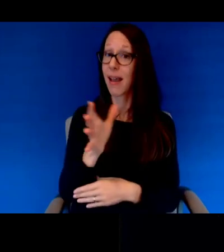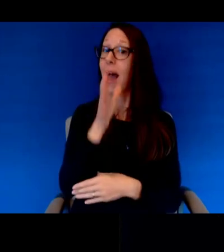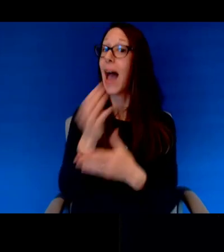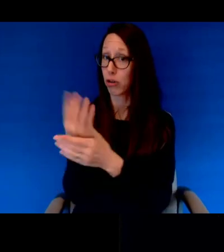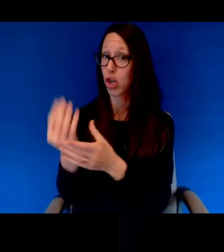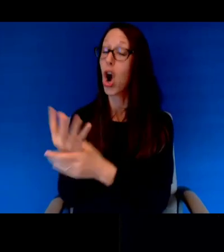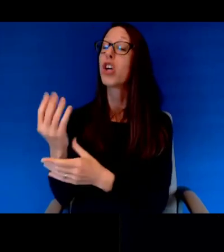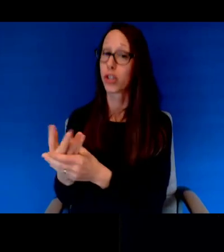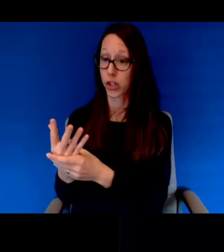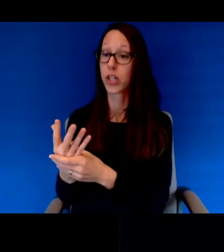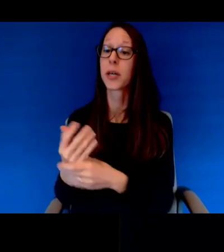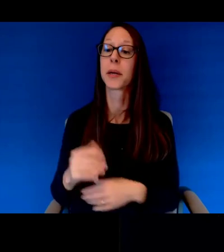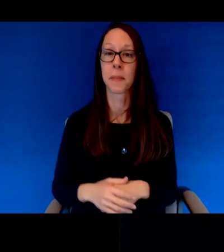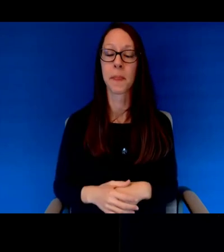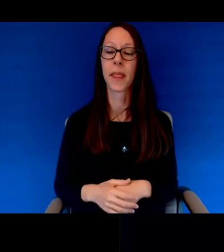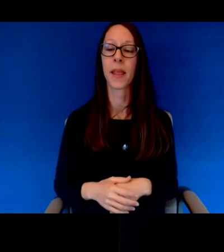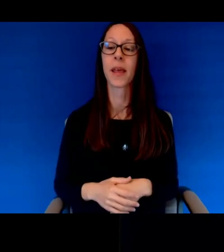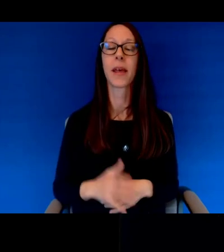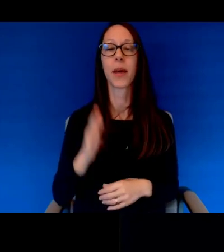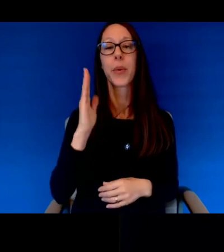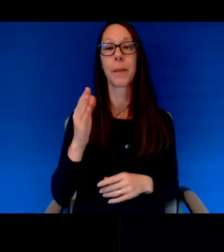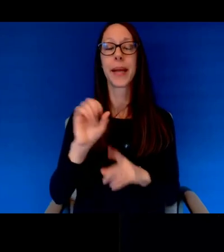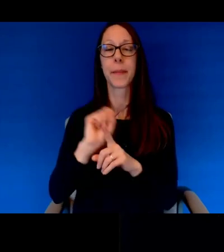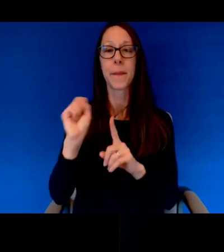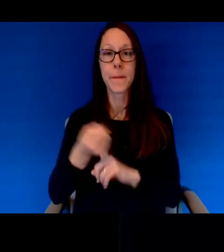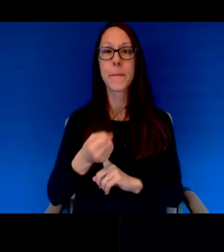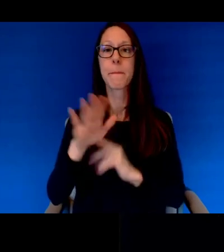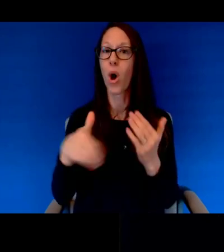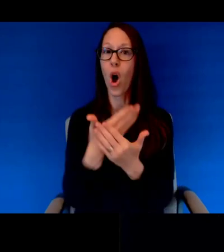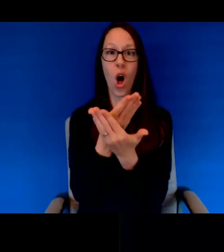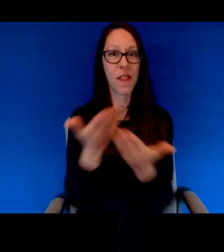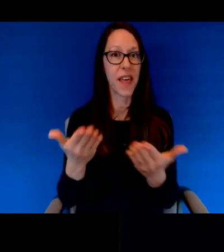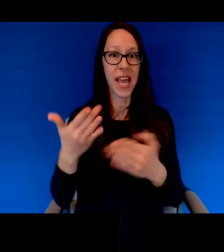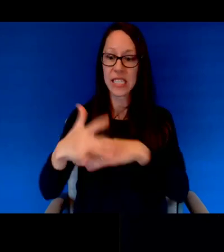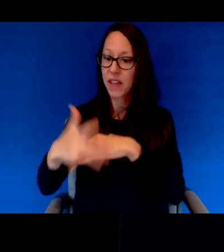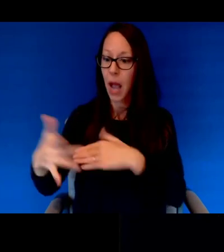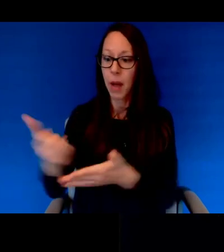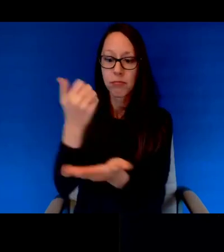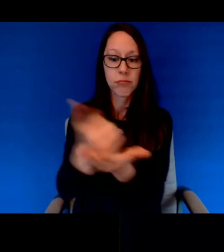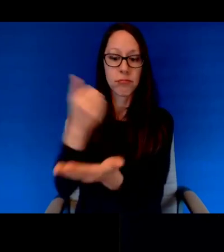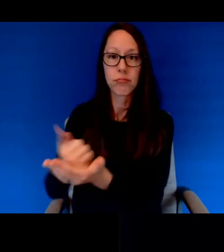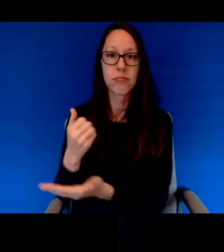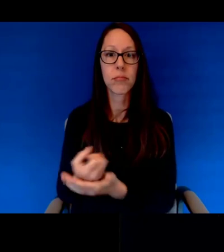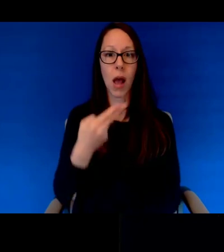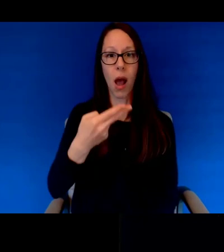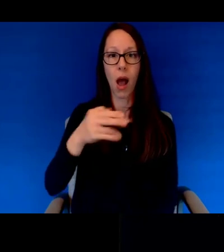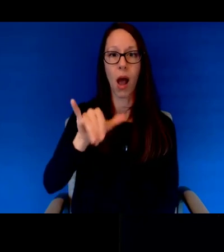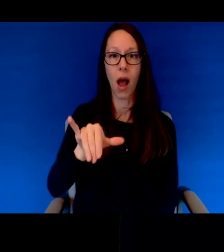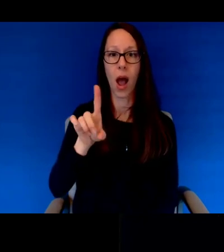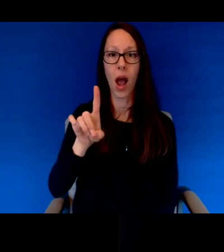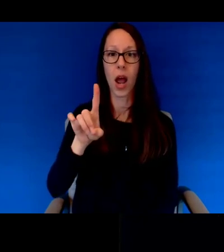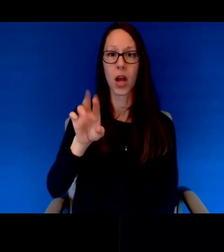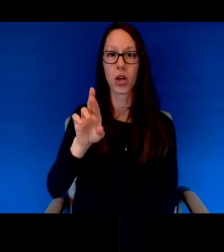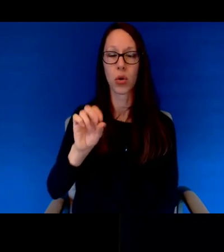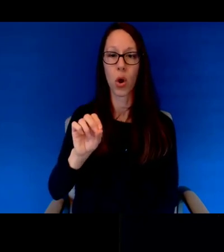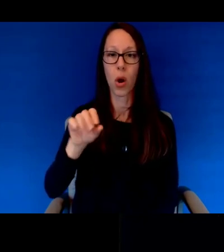be a situation where we use all things available. Of course, we're going to use hydroponics. That's great. But when we use